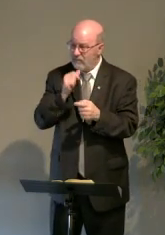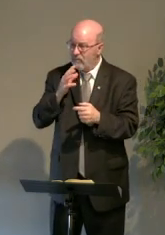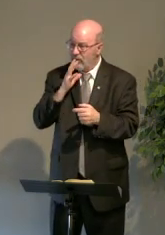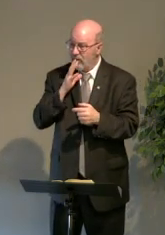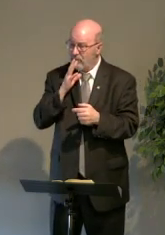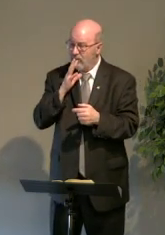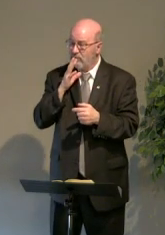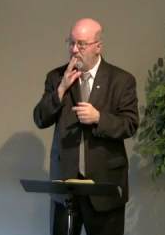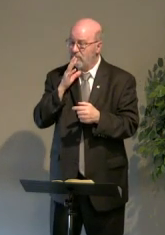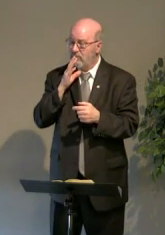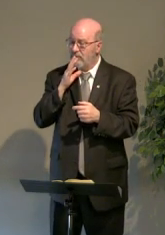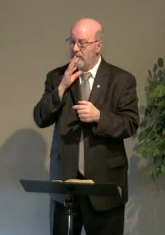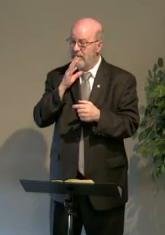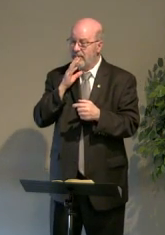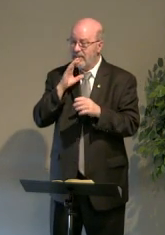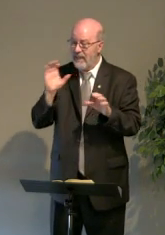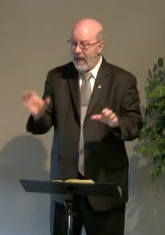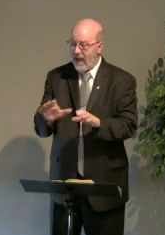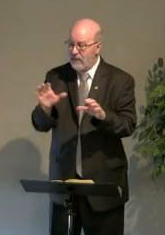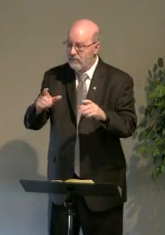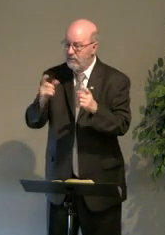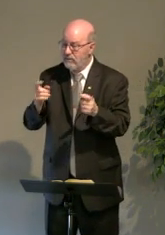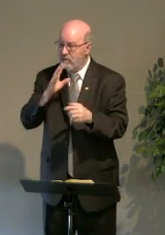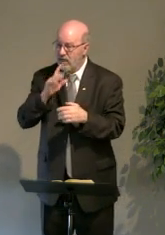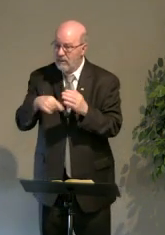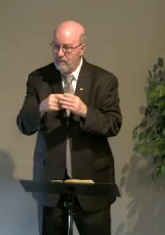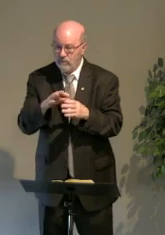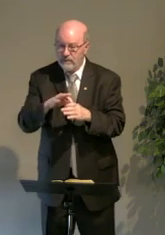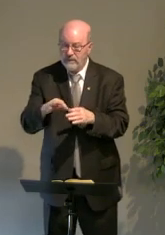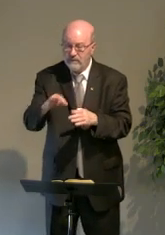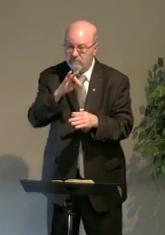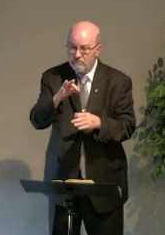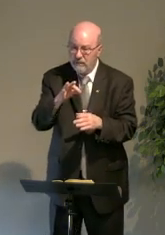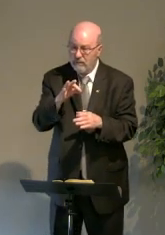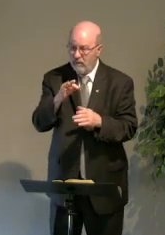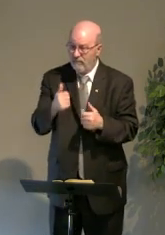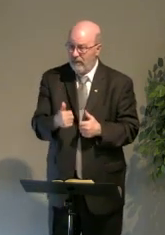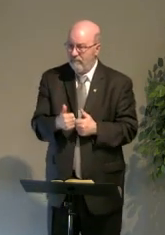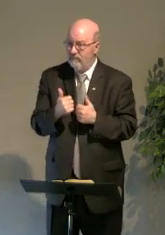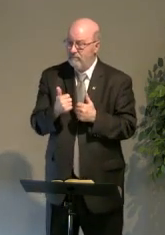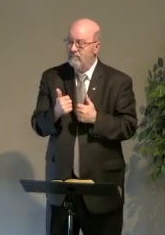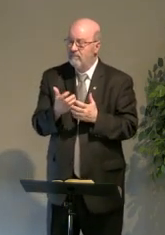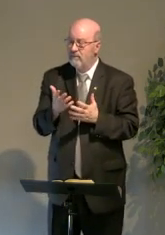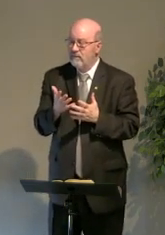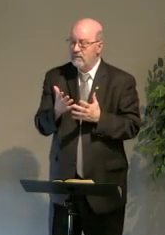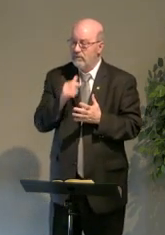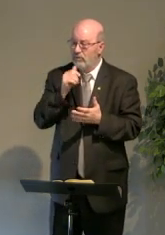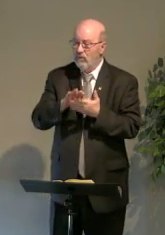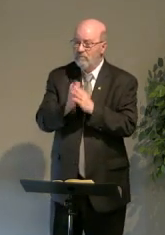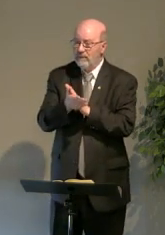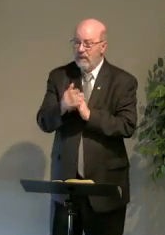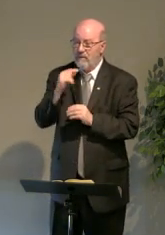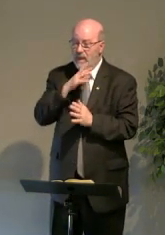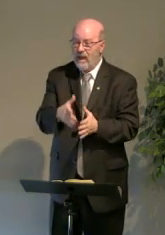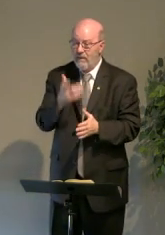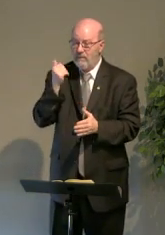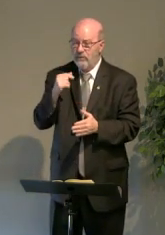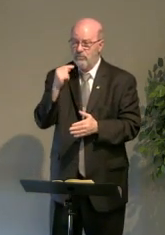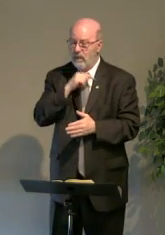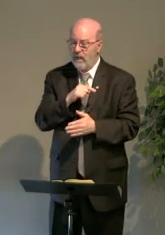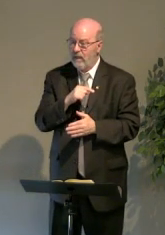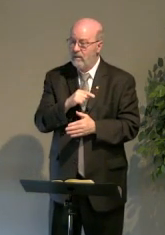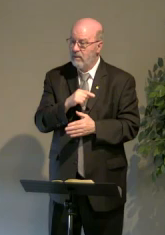to simply the acts. They refer to the sphere of existence. So you don't become a liar because you